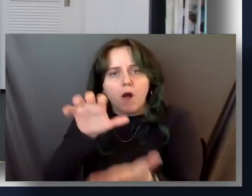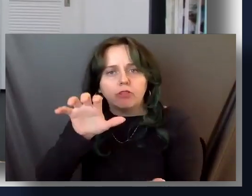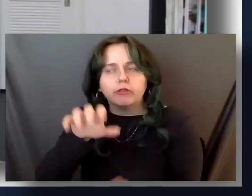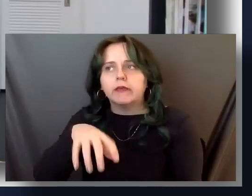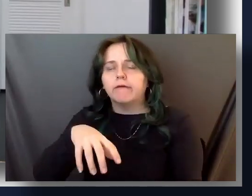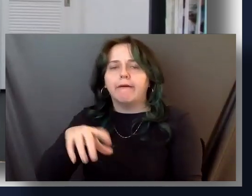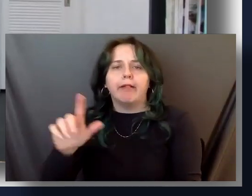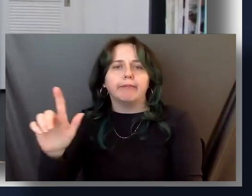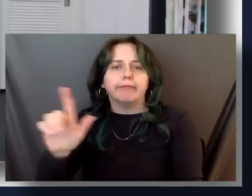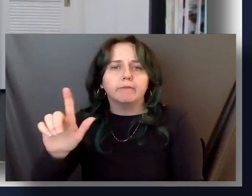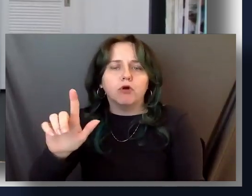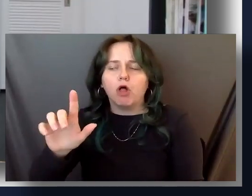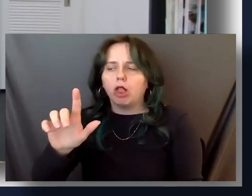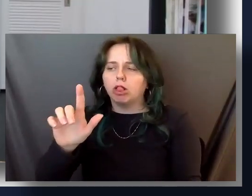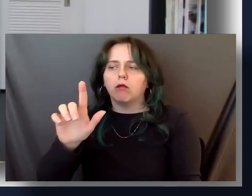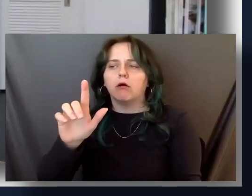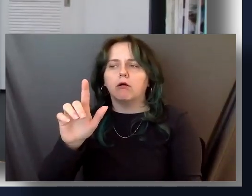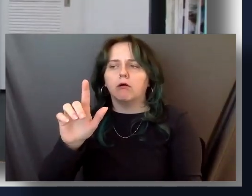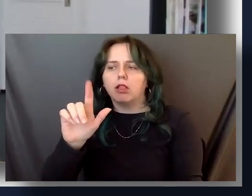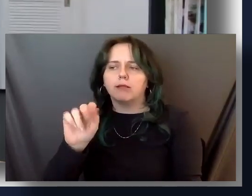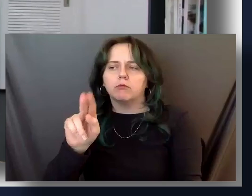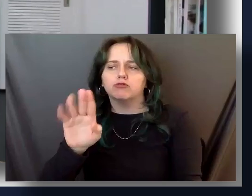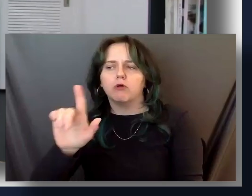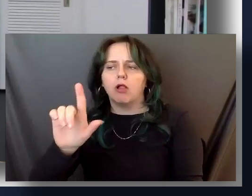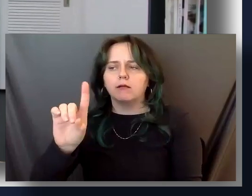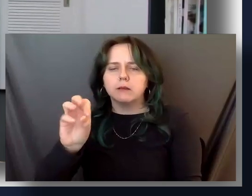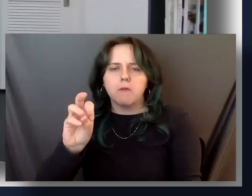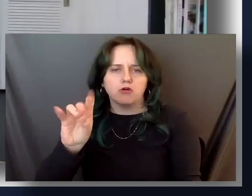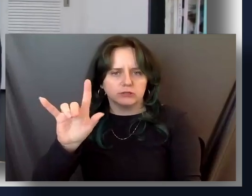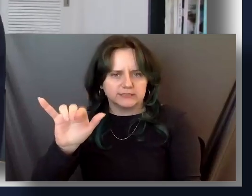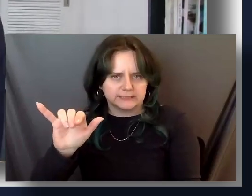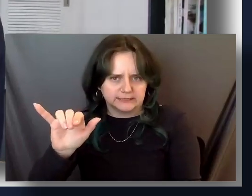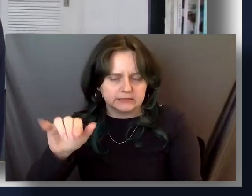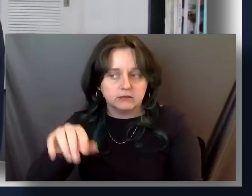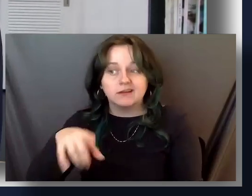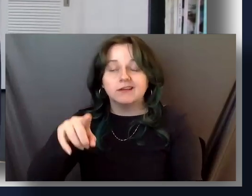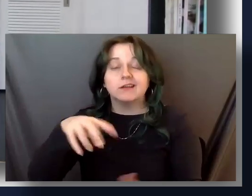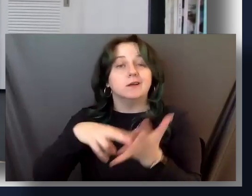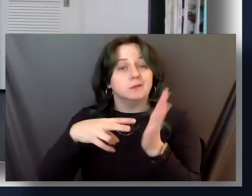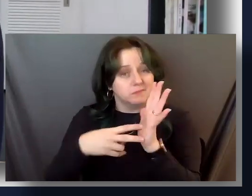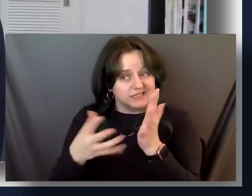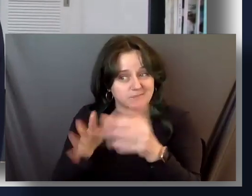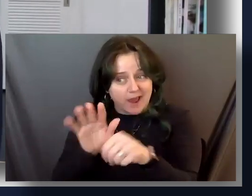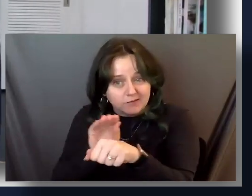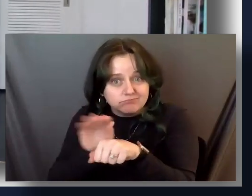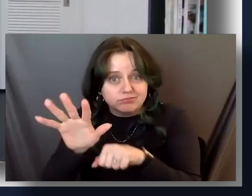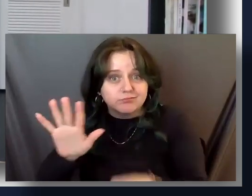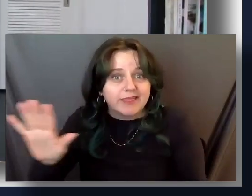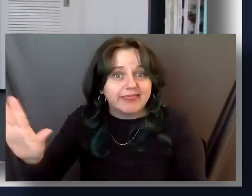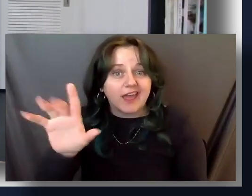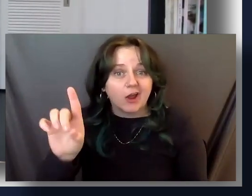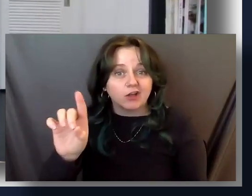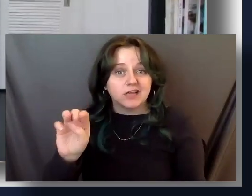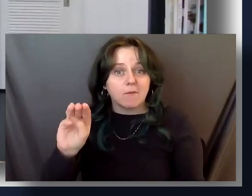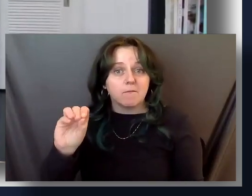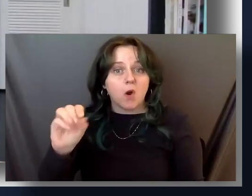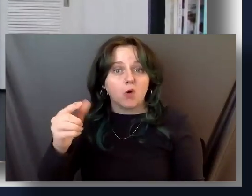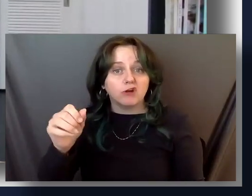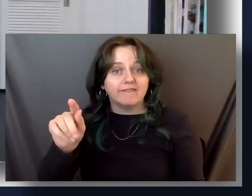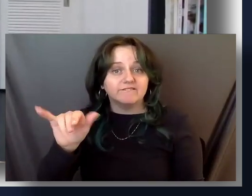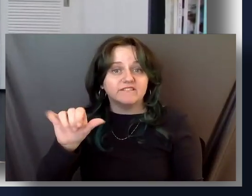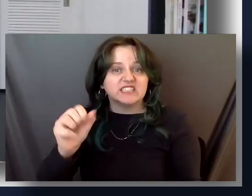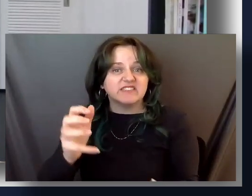the wealthy liberal democracies of the West. And this could change demographics there faster than